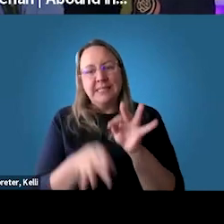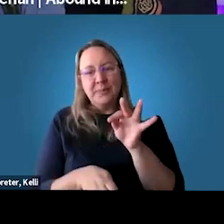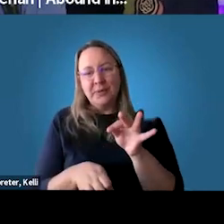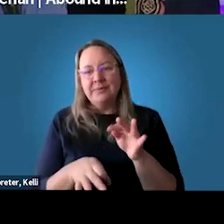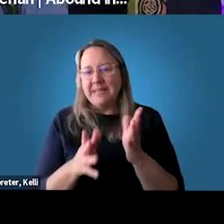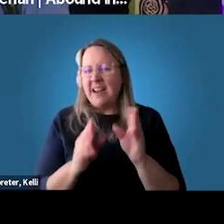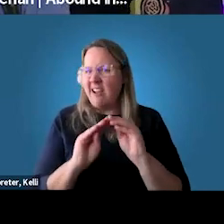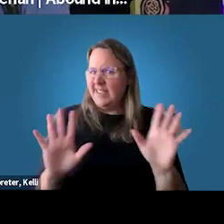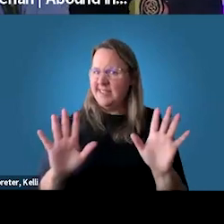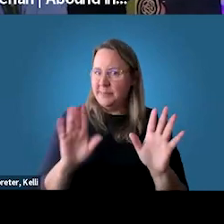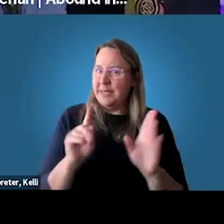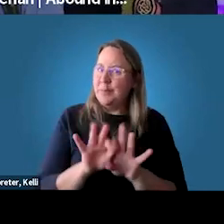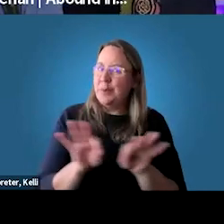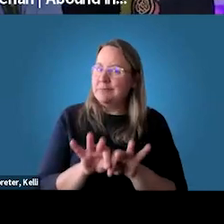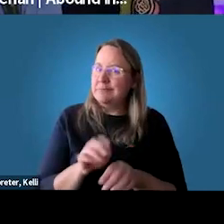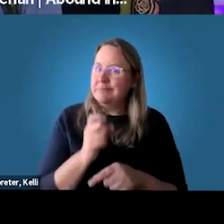Yeah.